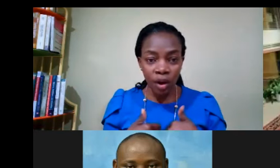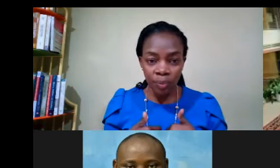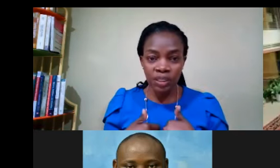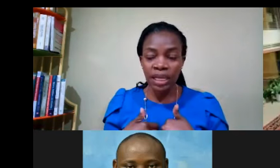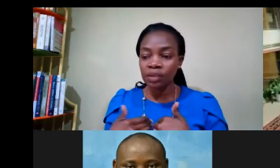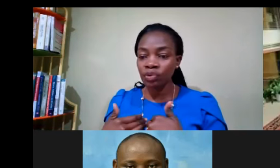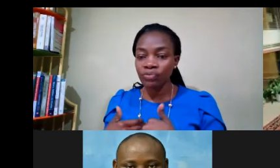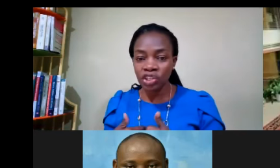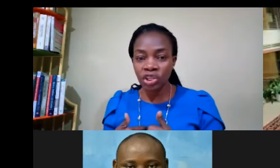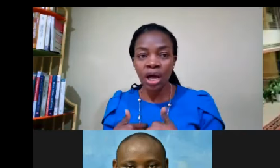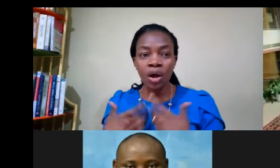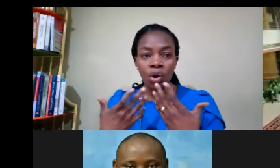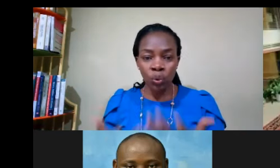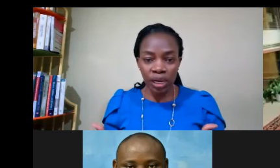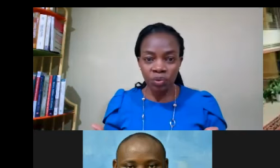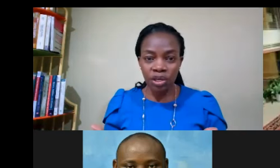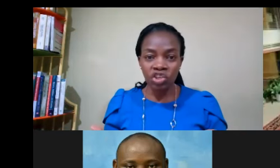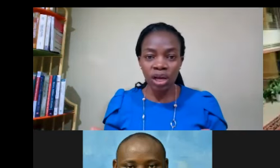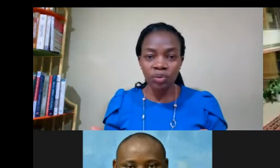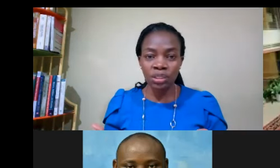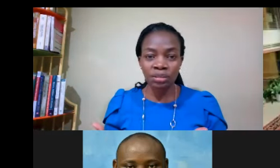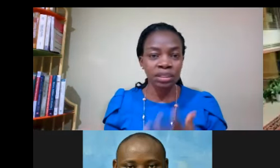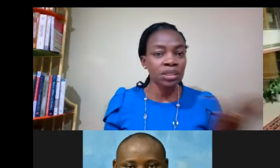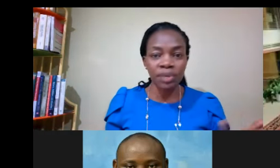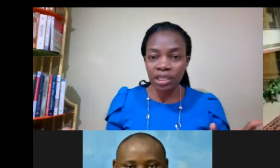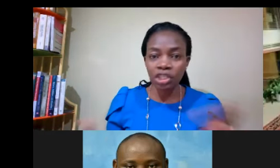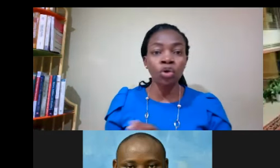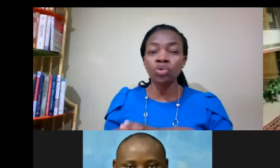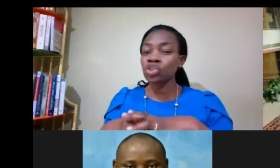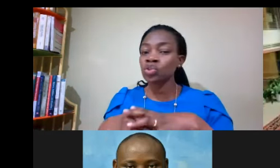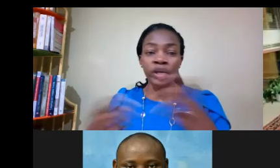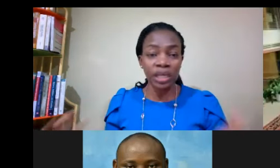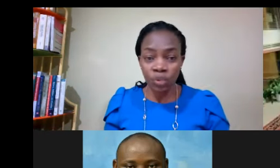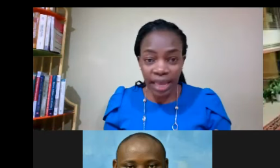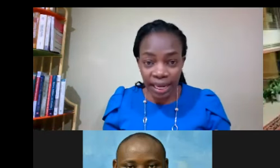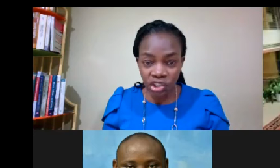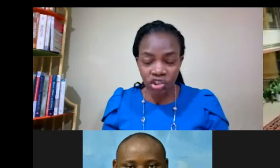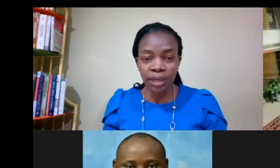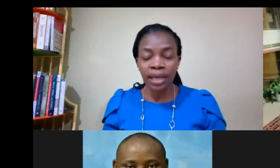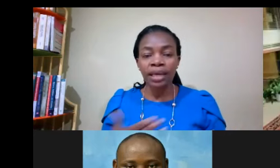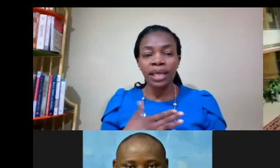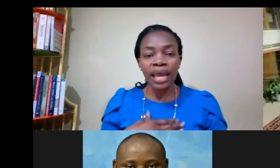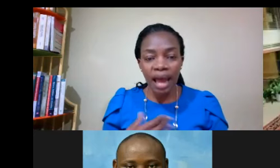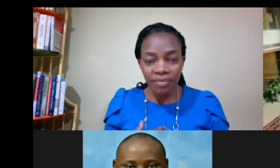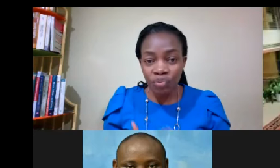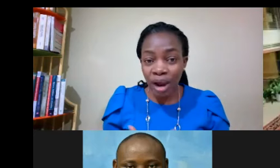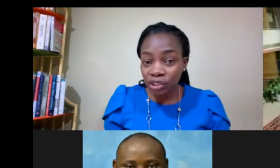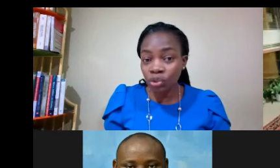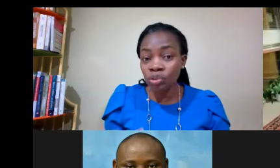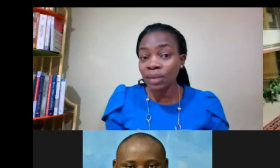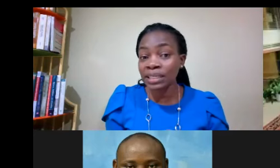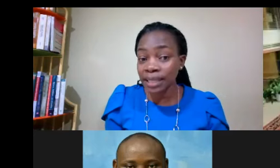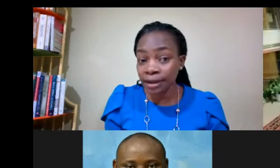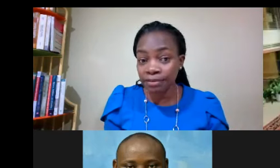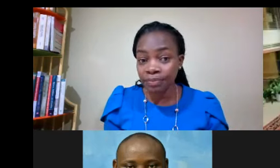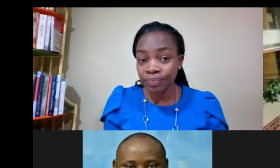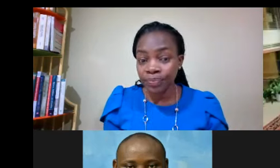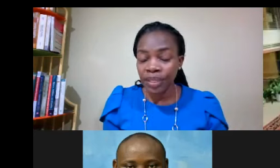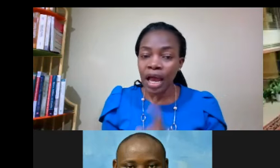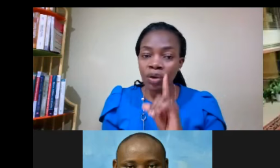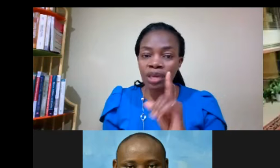a therapist, as a professional working with a child with disability or just working with any child, that I have the right tools